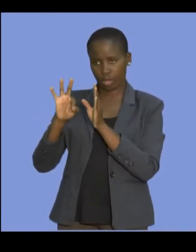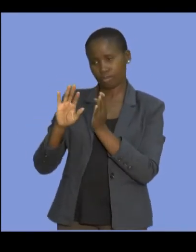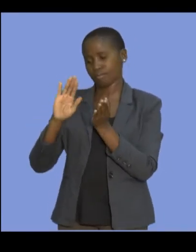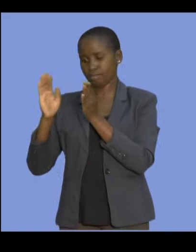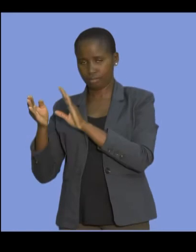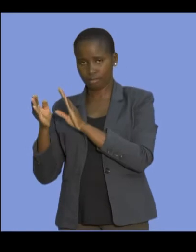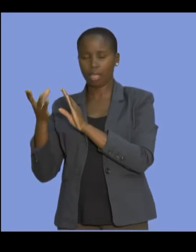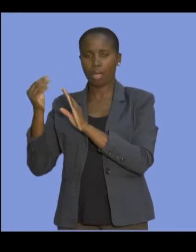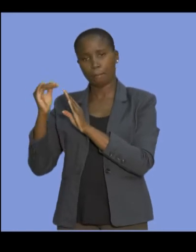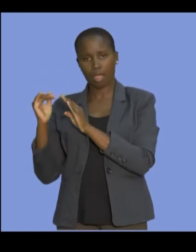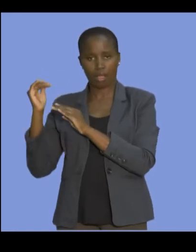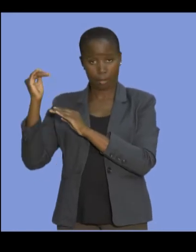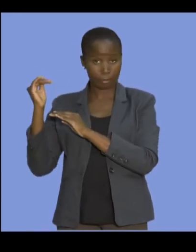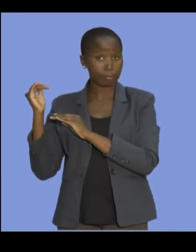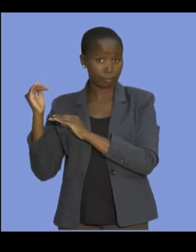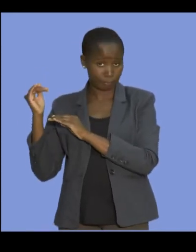value.